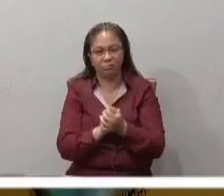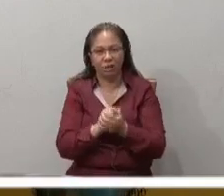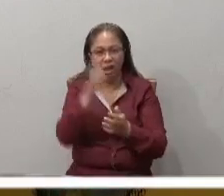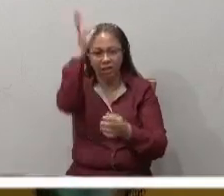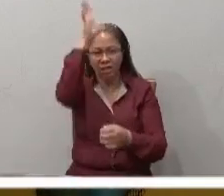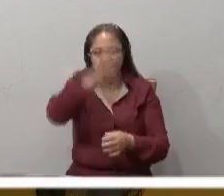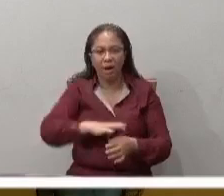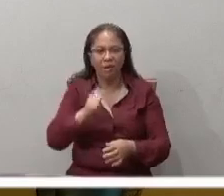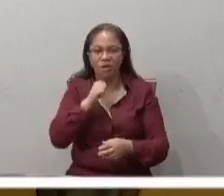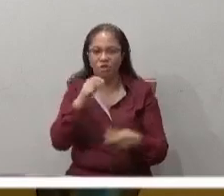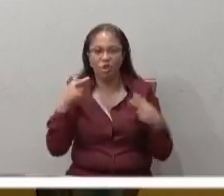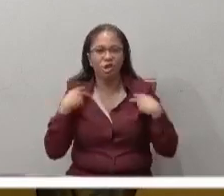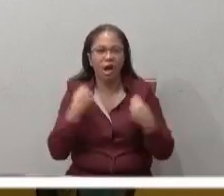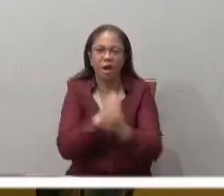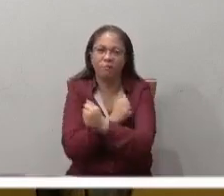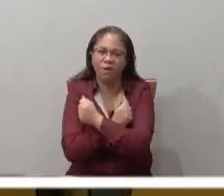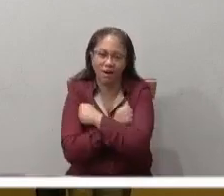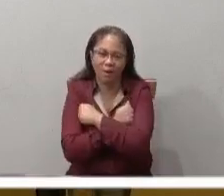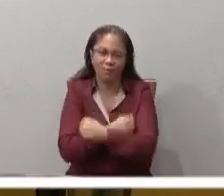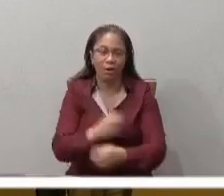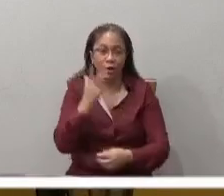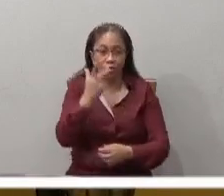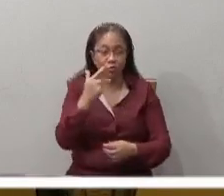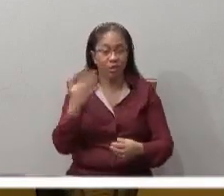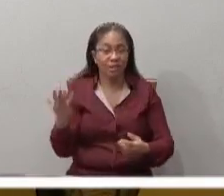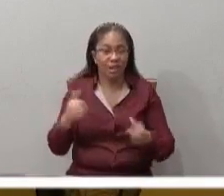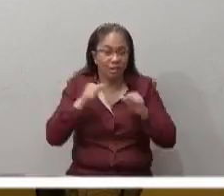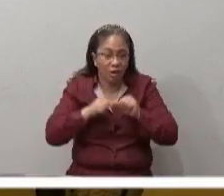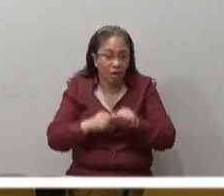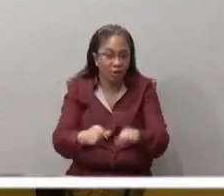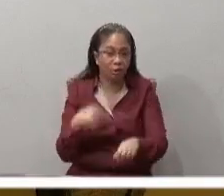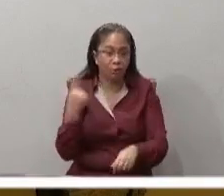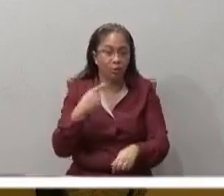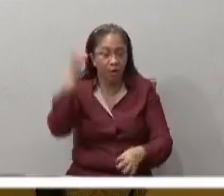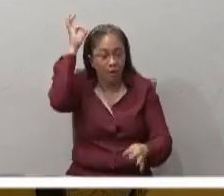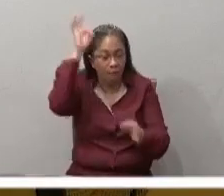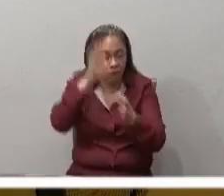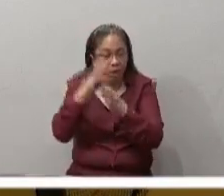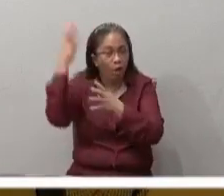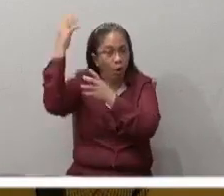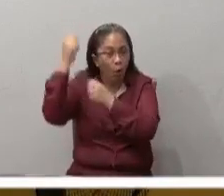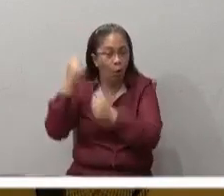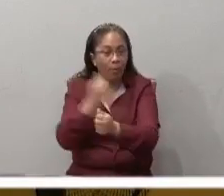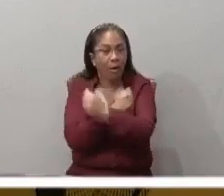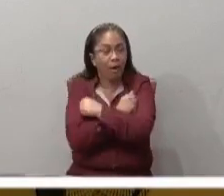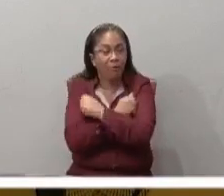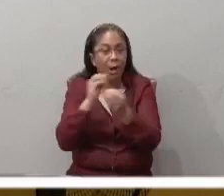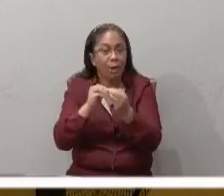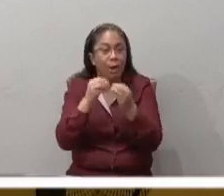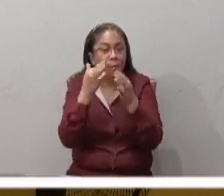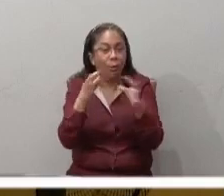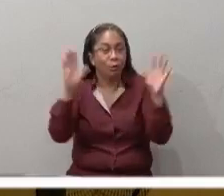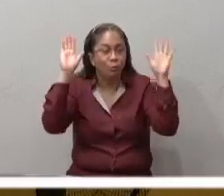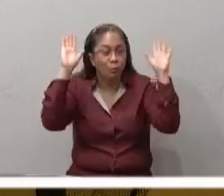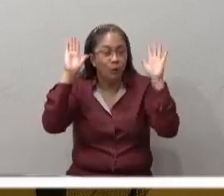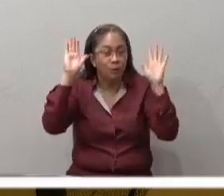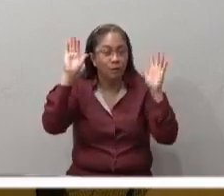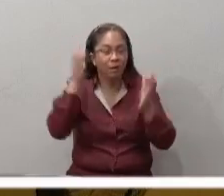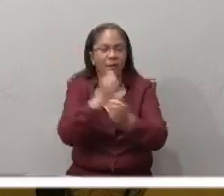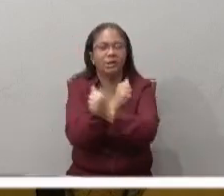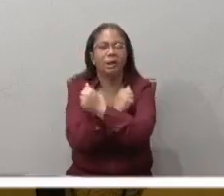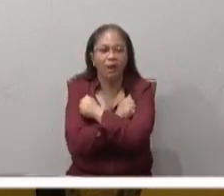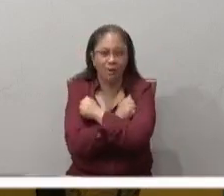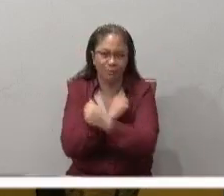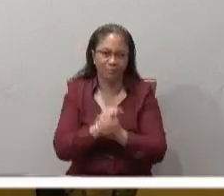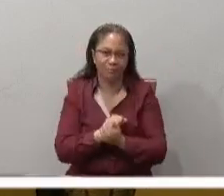not have was love, because there's three things that last: faith, hope, and love. And the greatest of these is love.